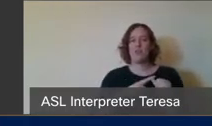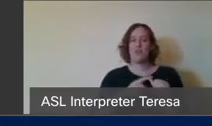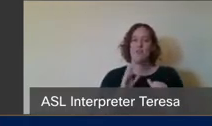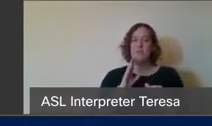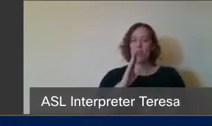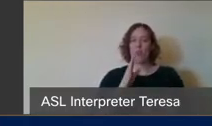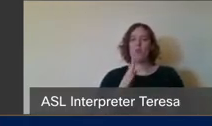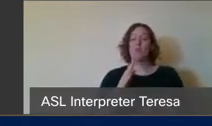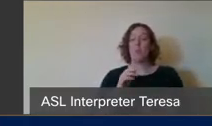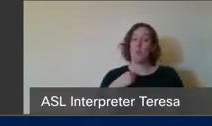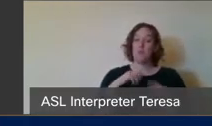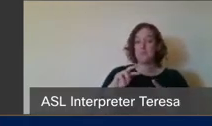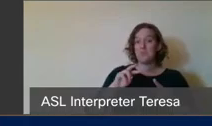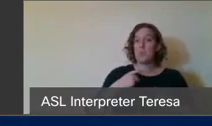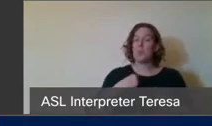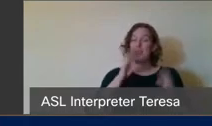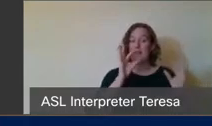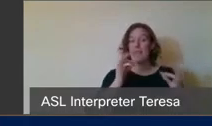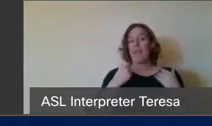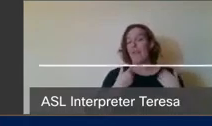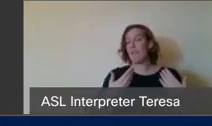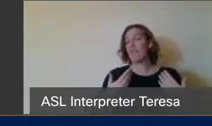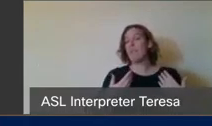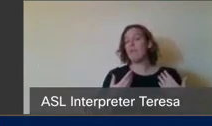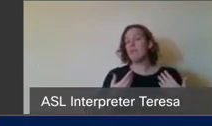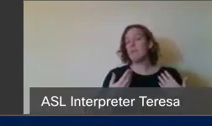We definitely have a couple of